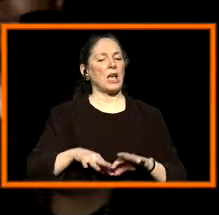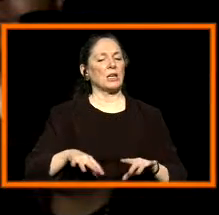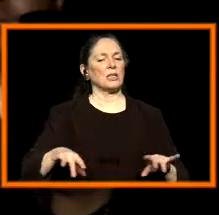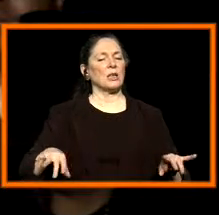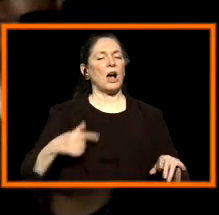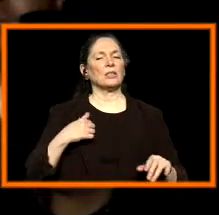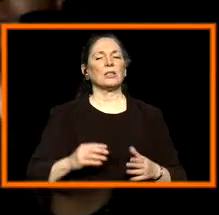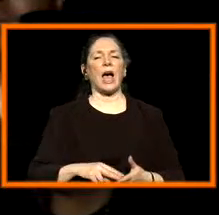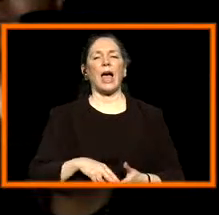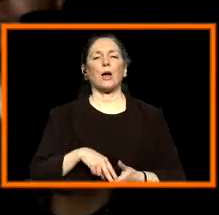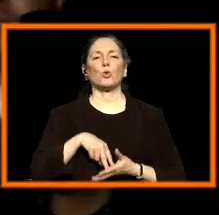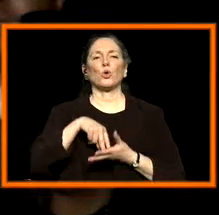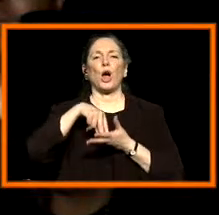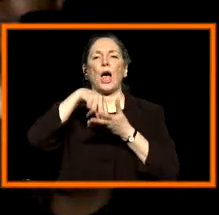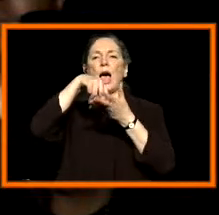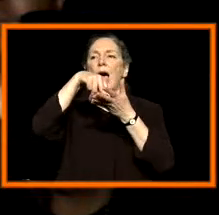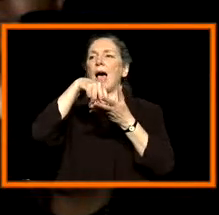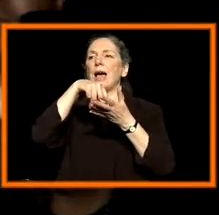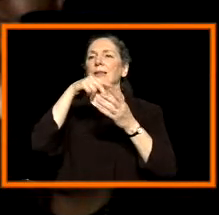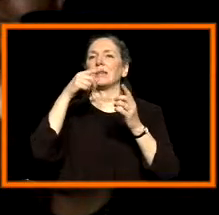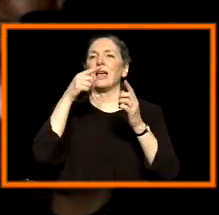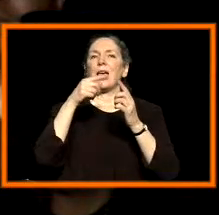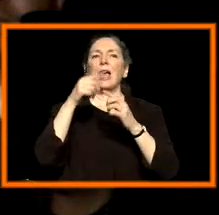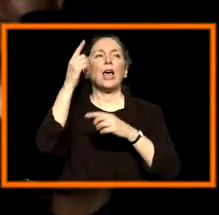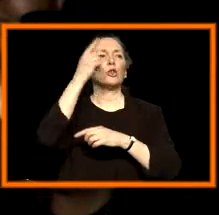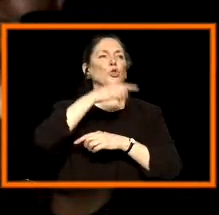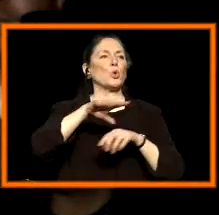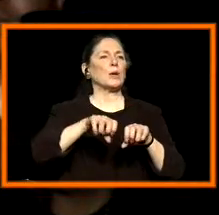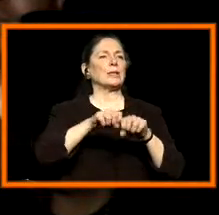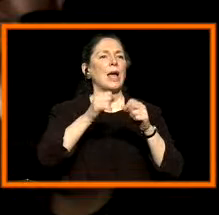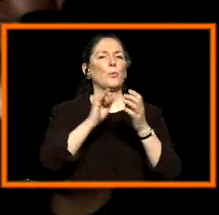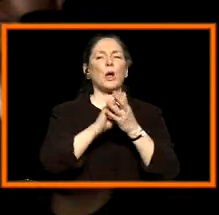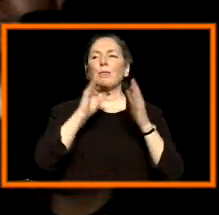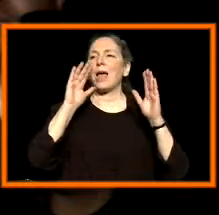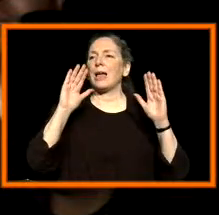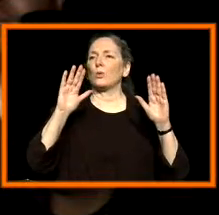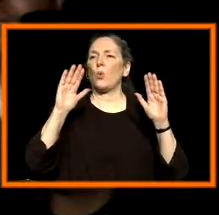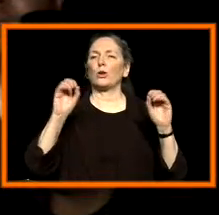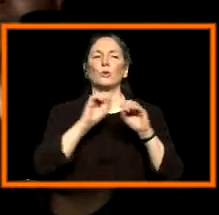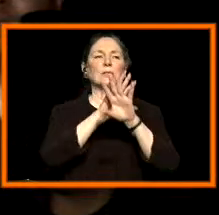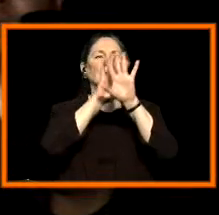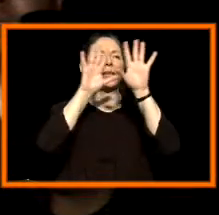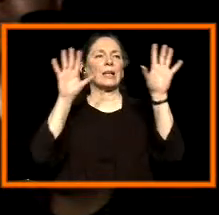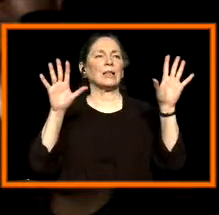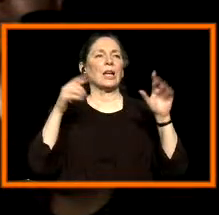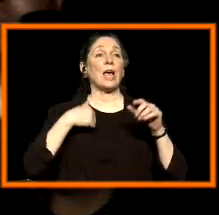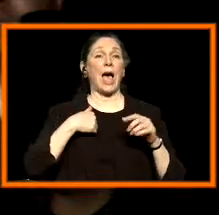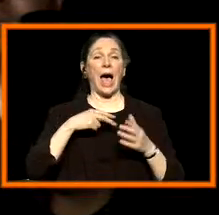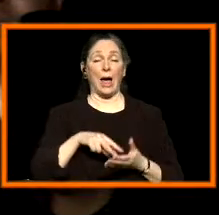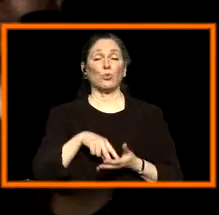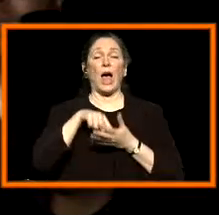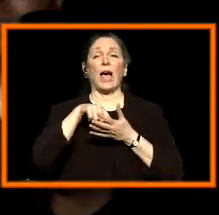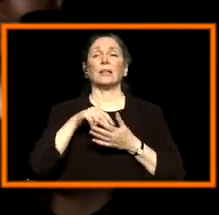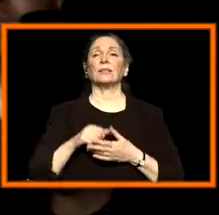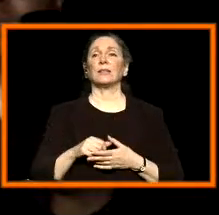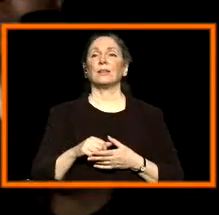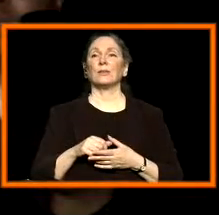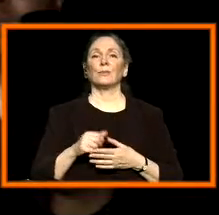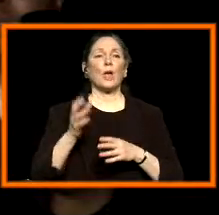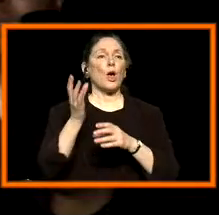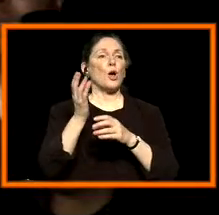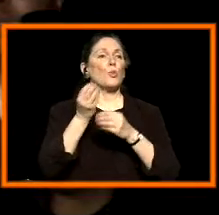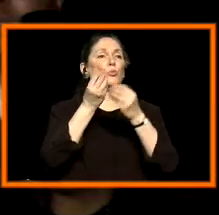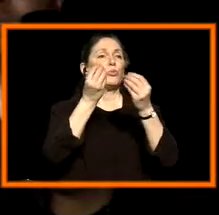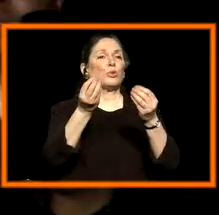I rise. Into a daybreak that is wondrously clear, I rise. Bringing